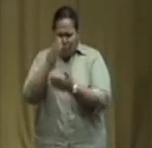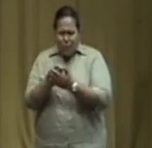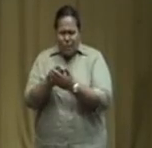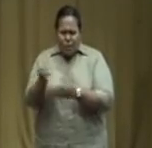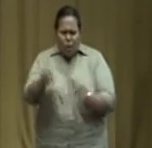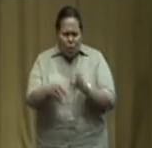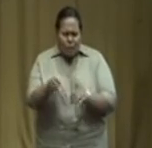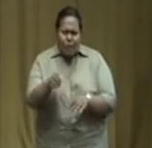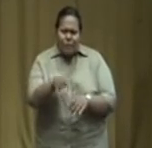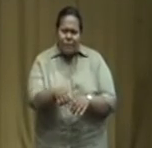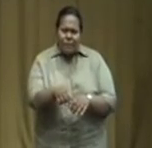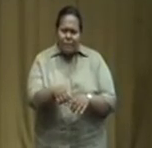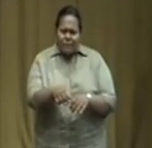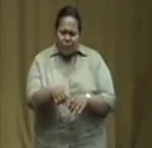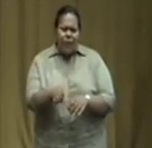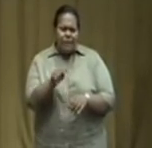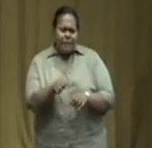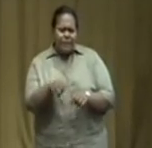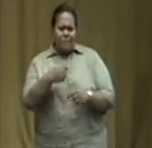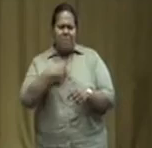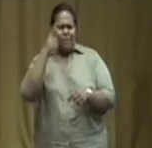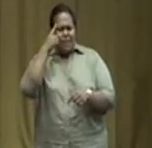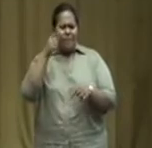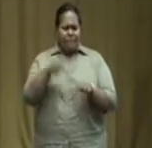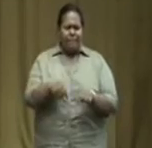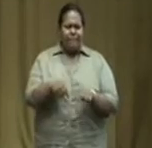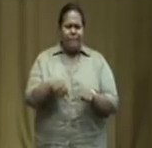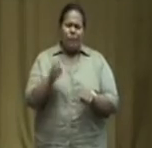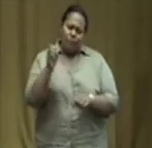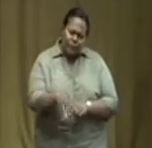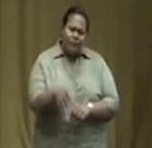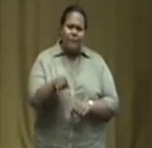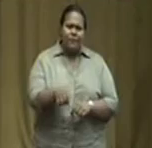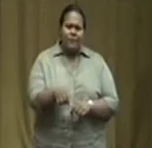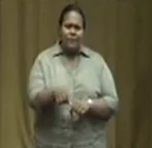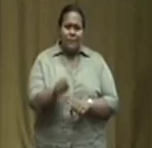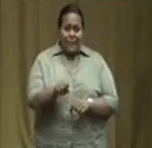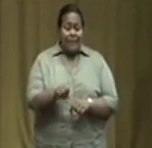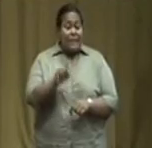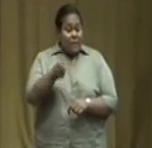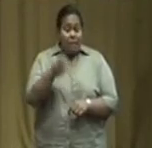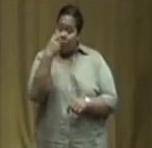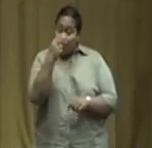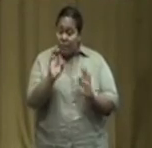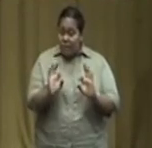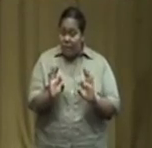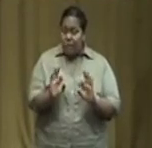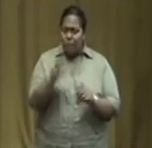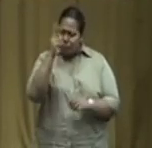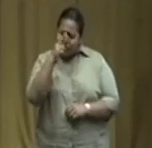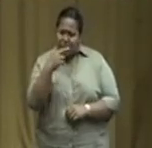content. But I accept, if there's nobody monitoring, yeah, that is a risk that can happen. It's the internet. It's